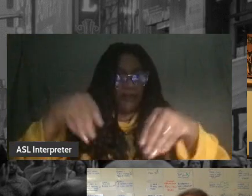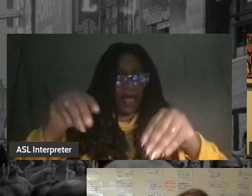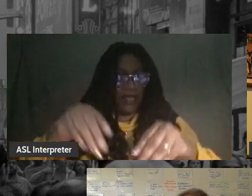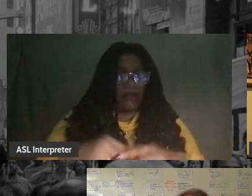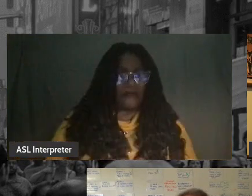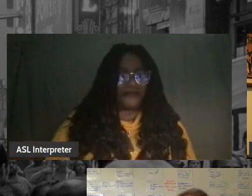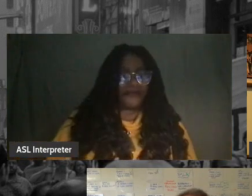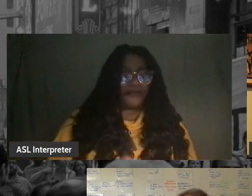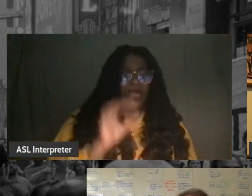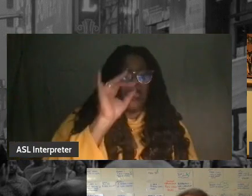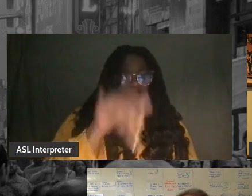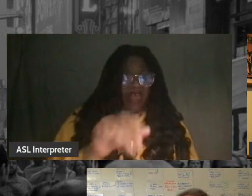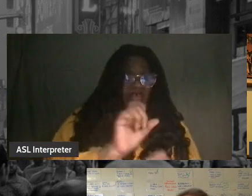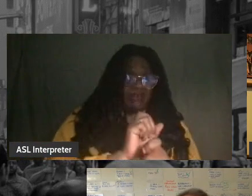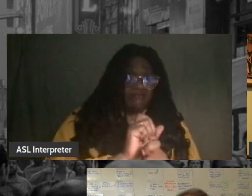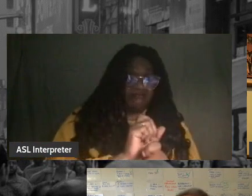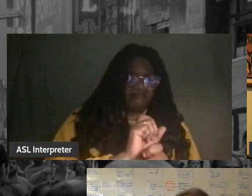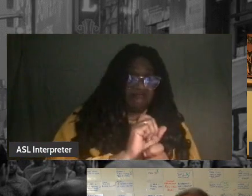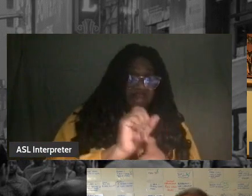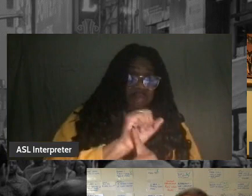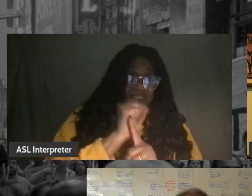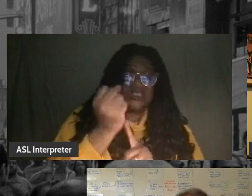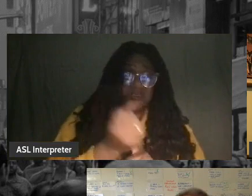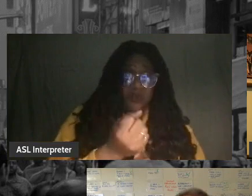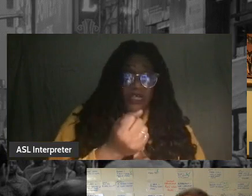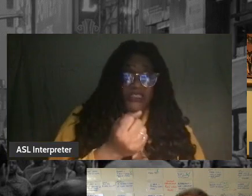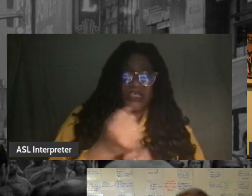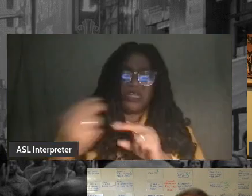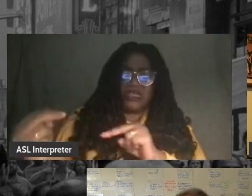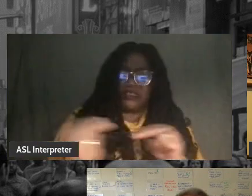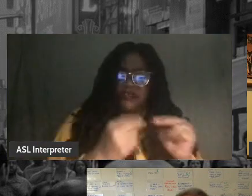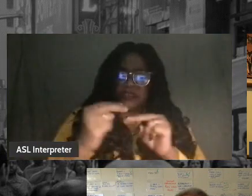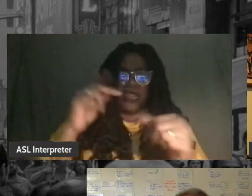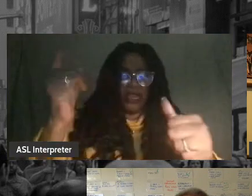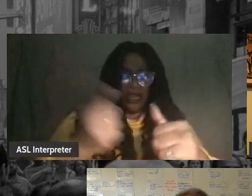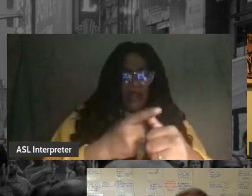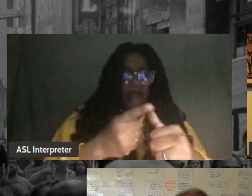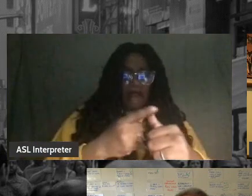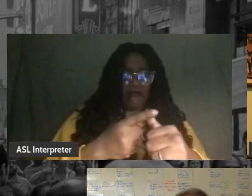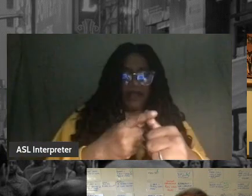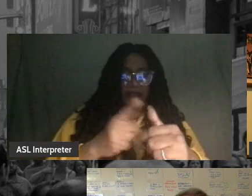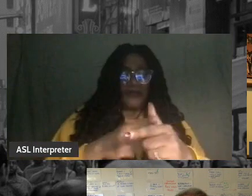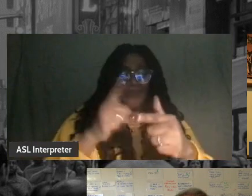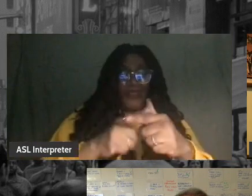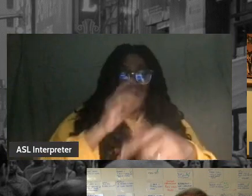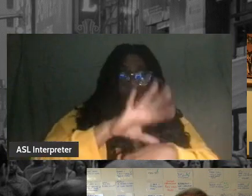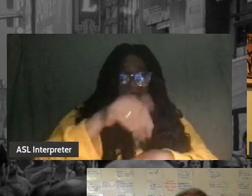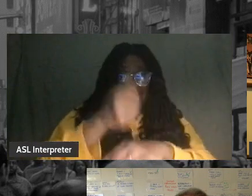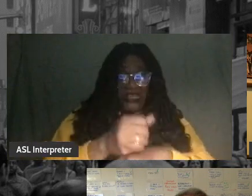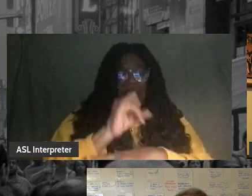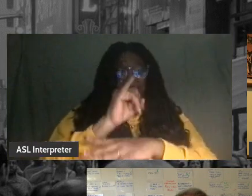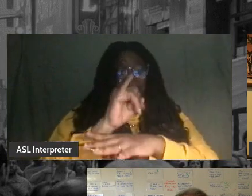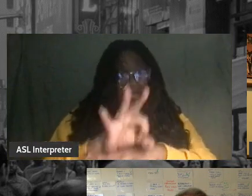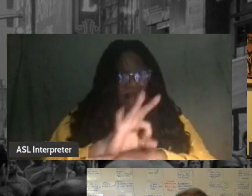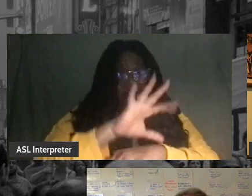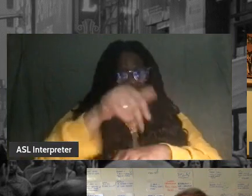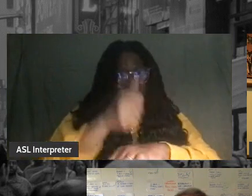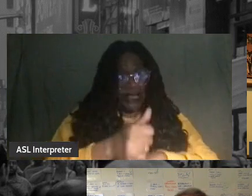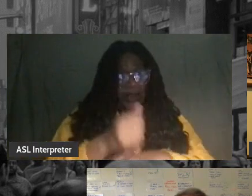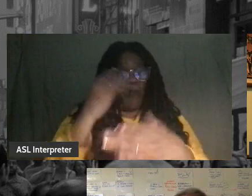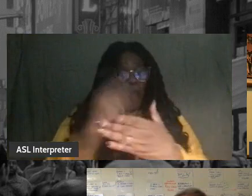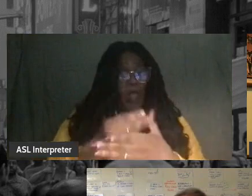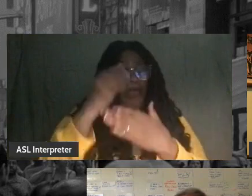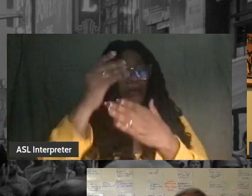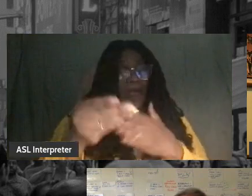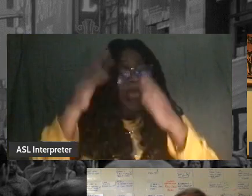deal typically negotiated up front, only that once it is set up or if it is set up with a buyer,